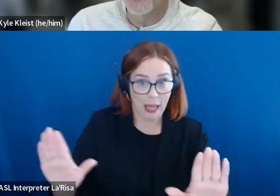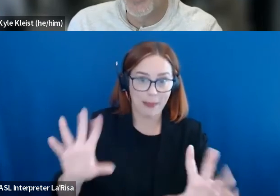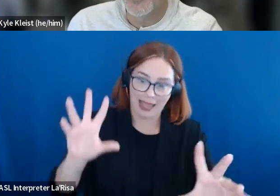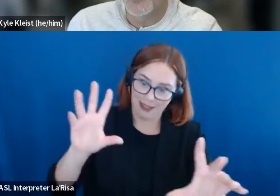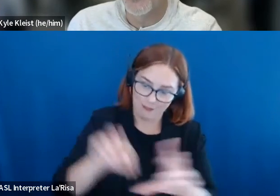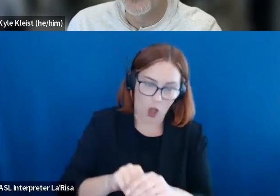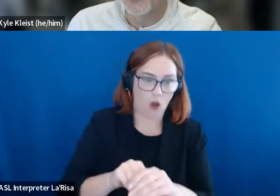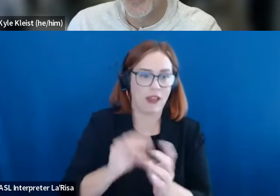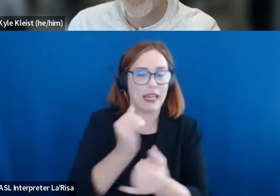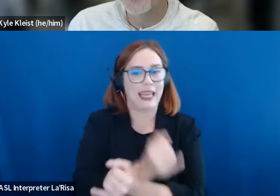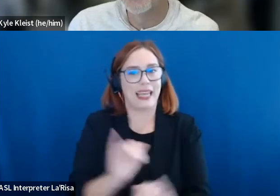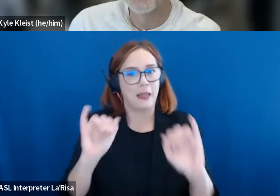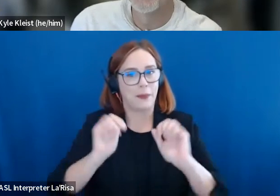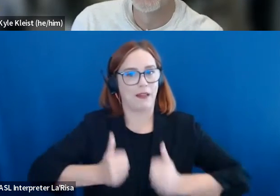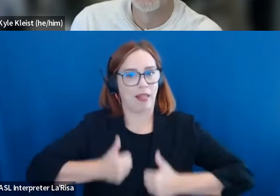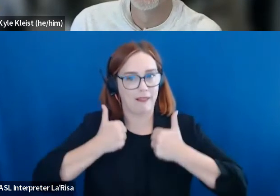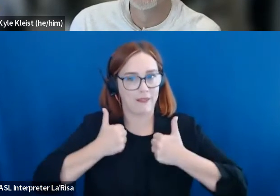want to stay with us in one way.